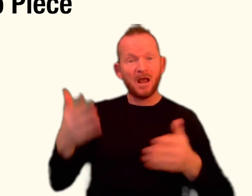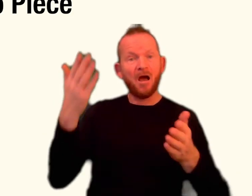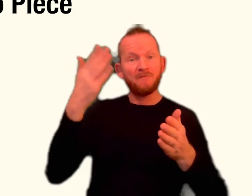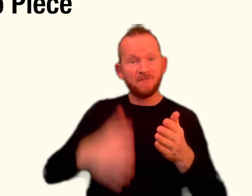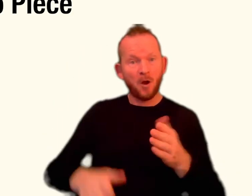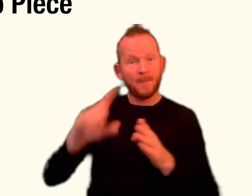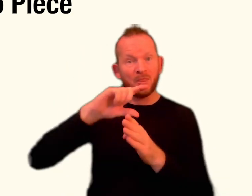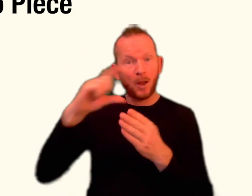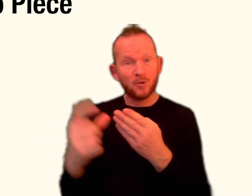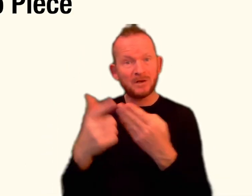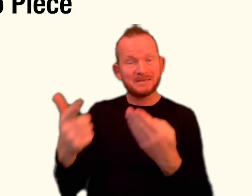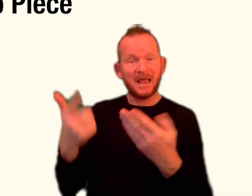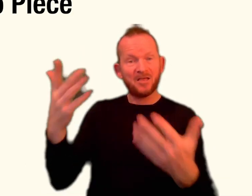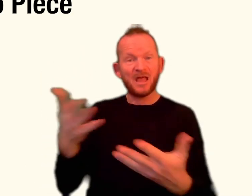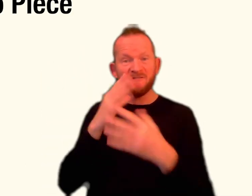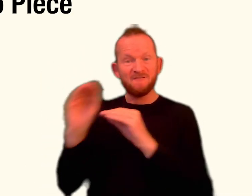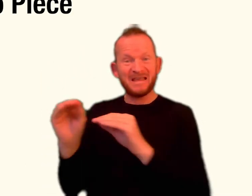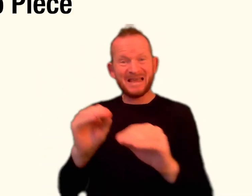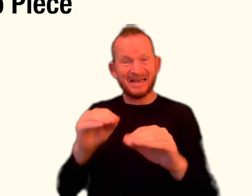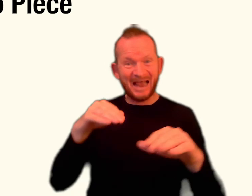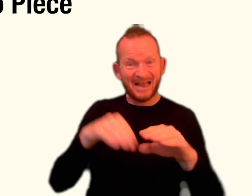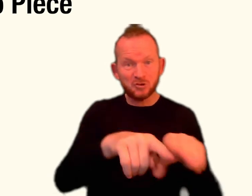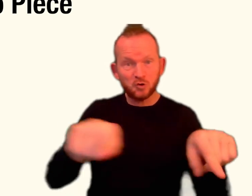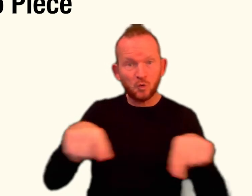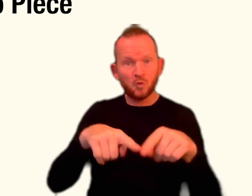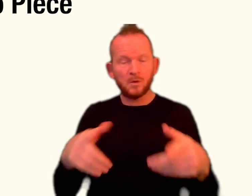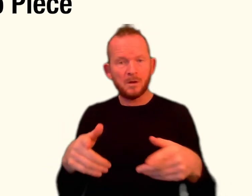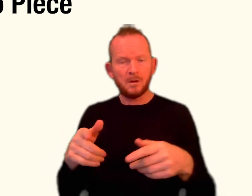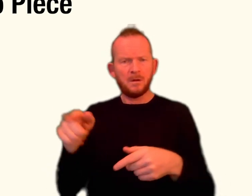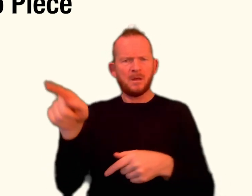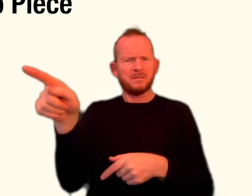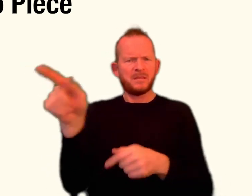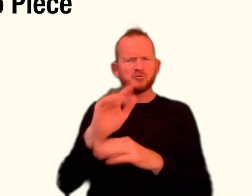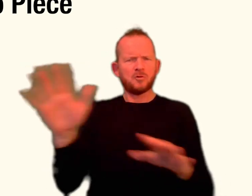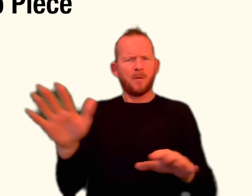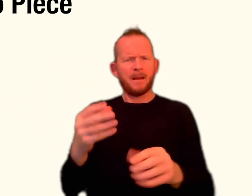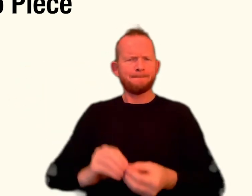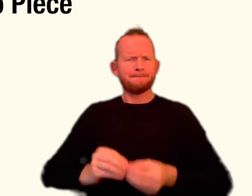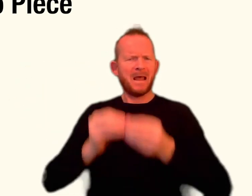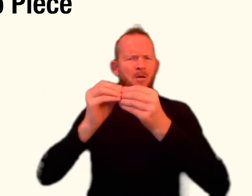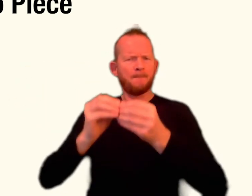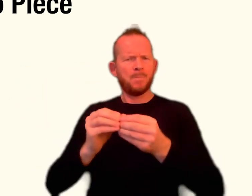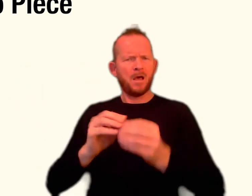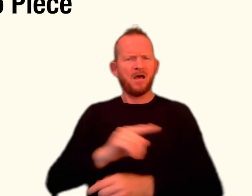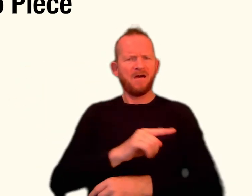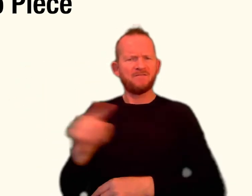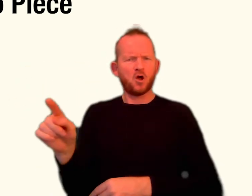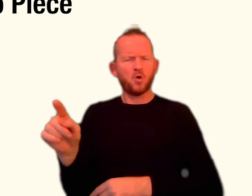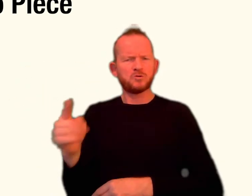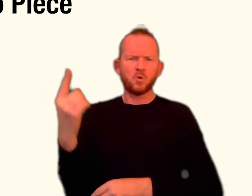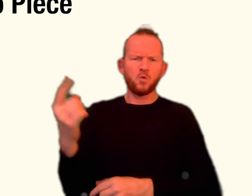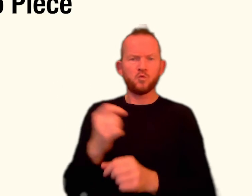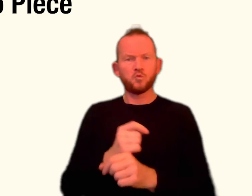the community they feed into. They should not be made up of those who